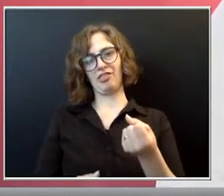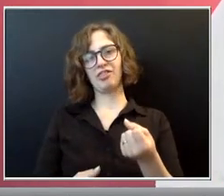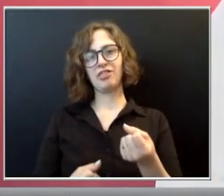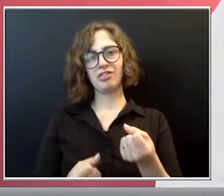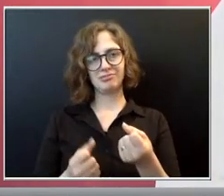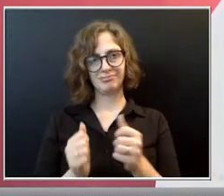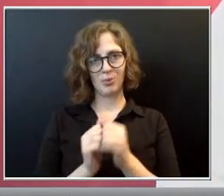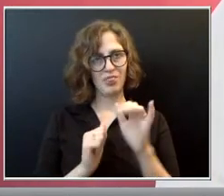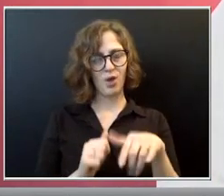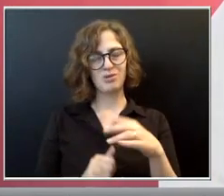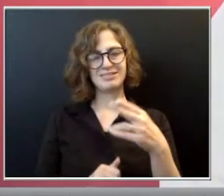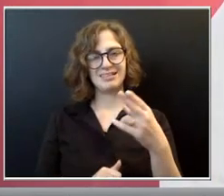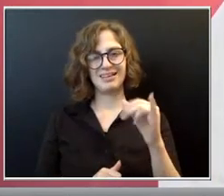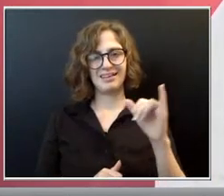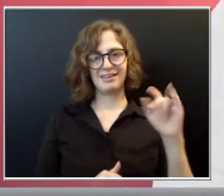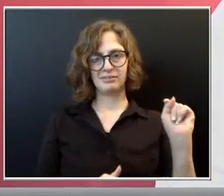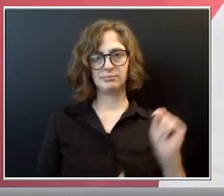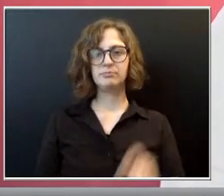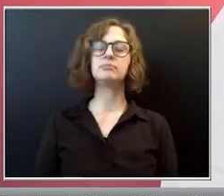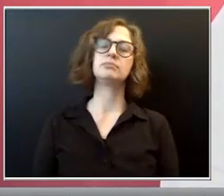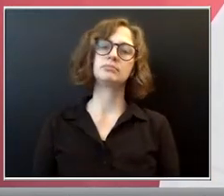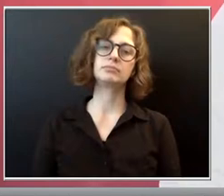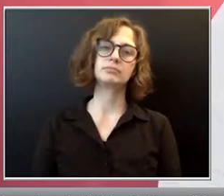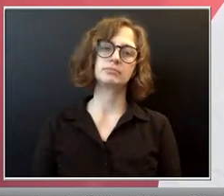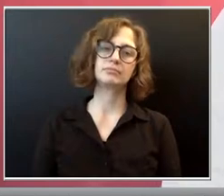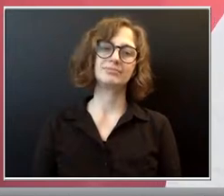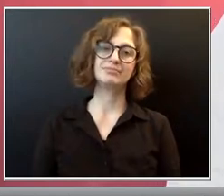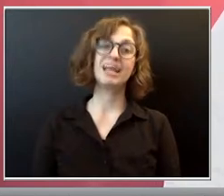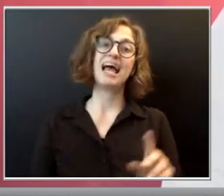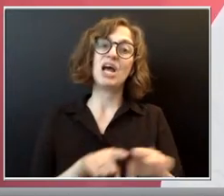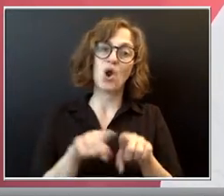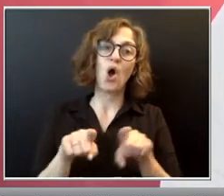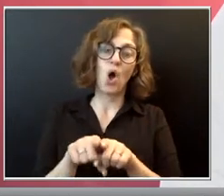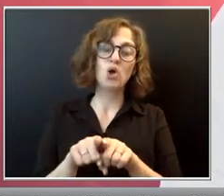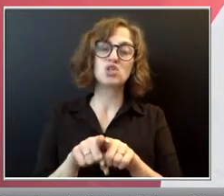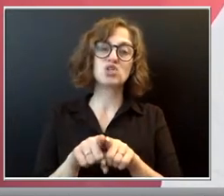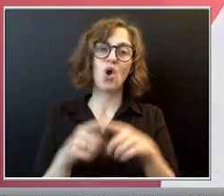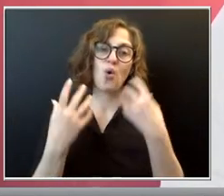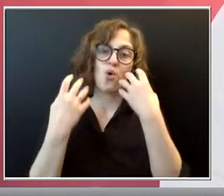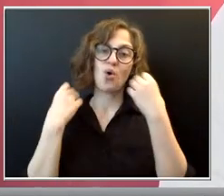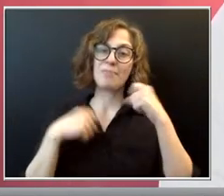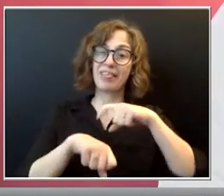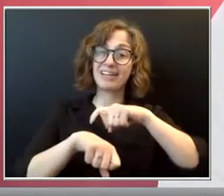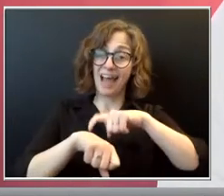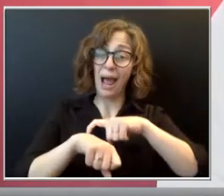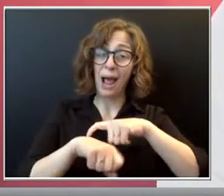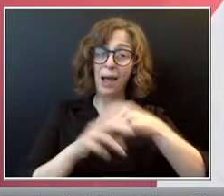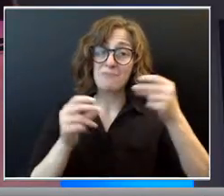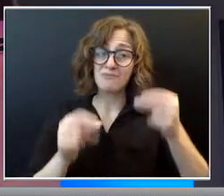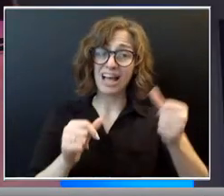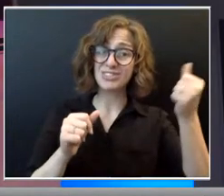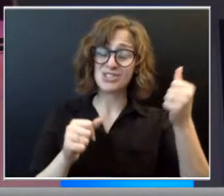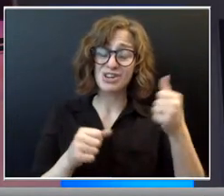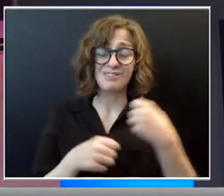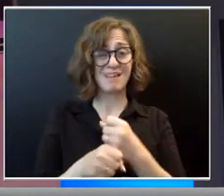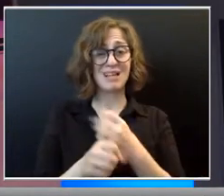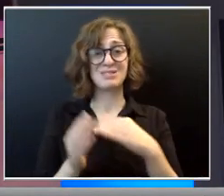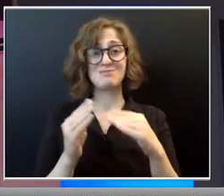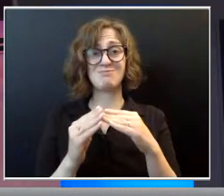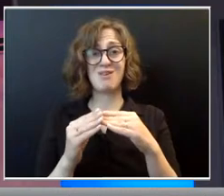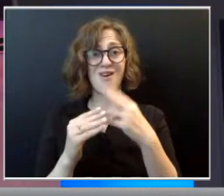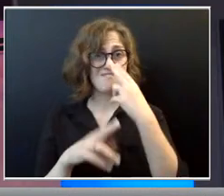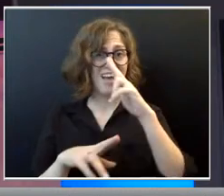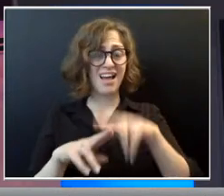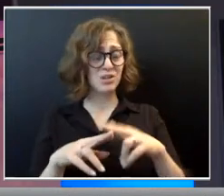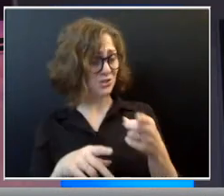have some recovery time. And it actually makes the time go by faster, in my opinion, and just helps it be more fun. Do you do high intensity? I do